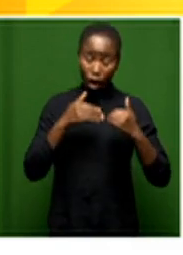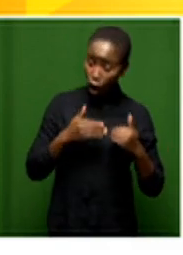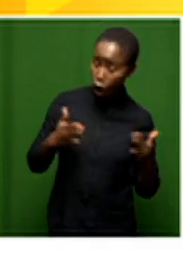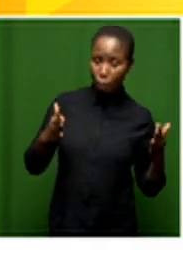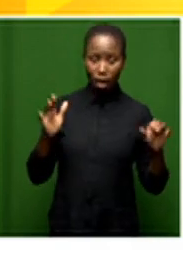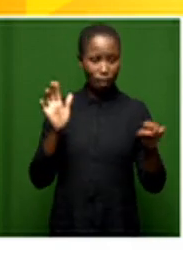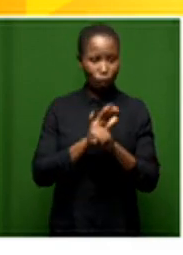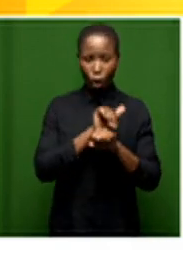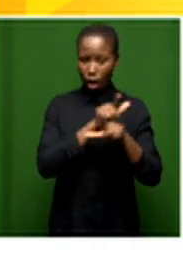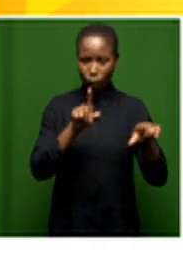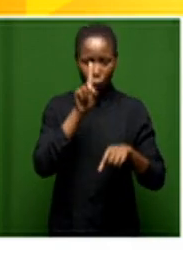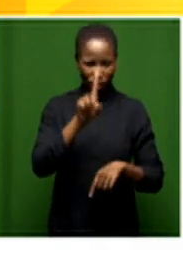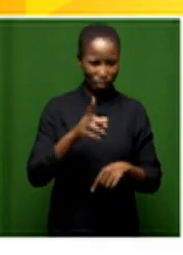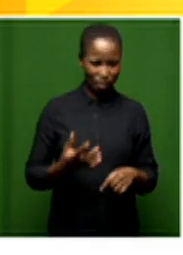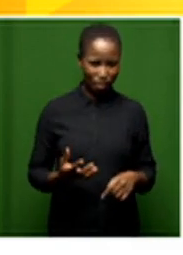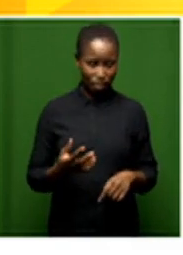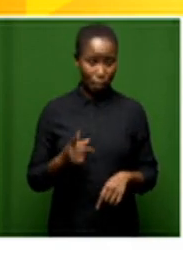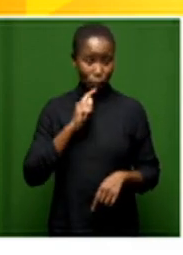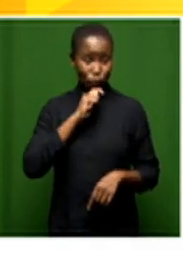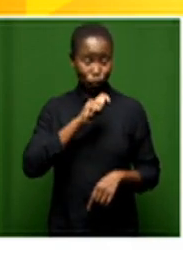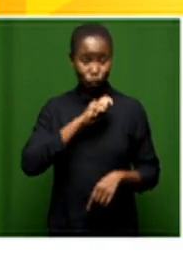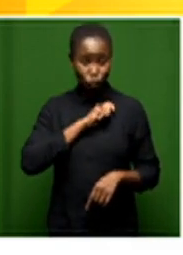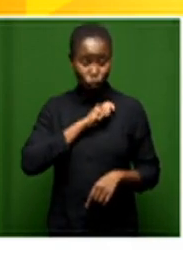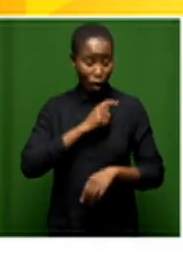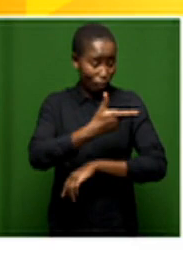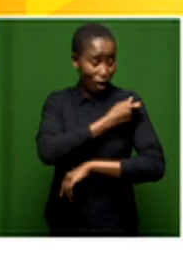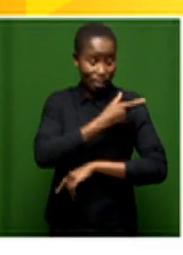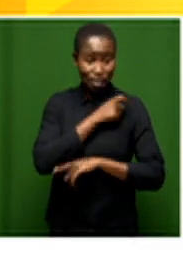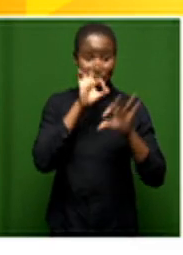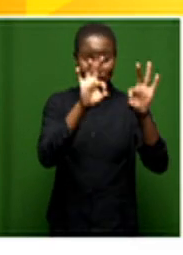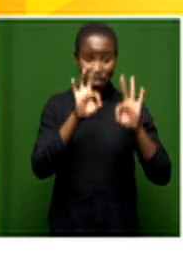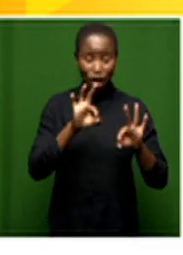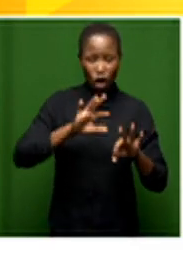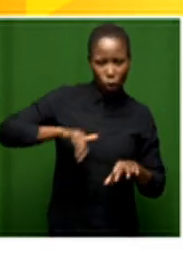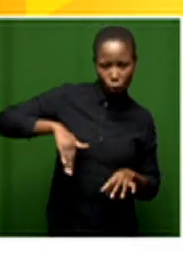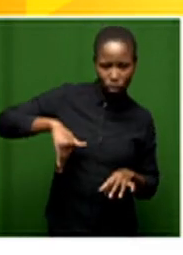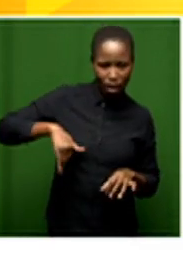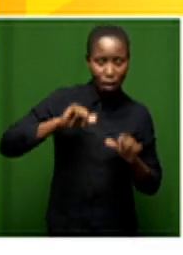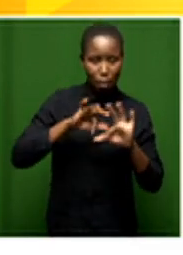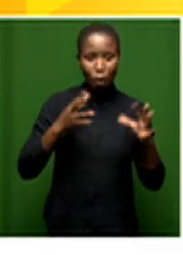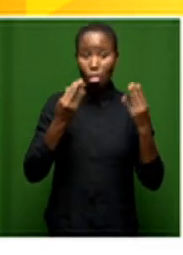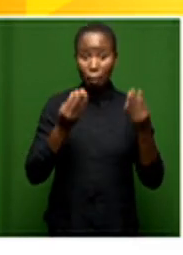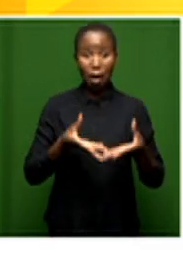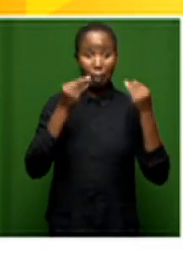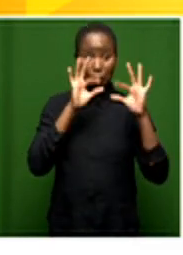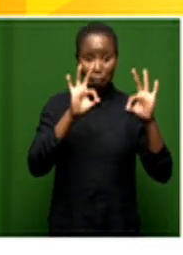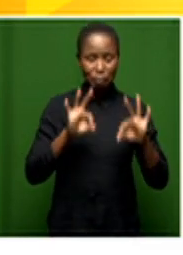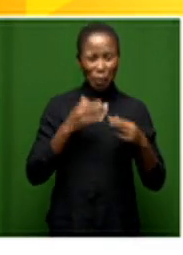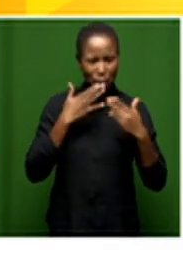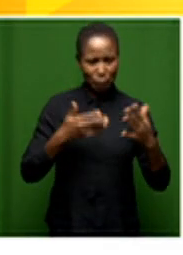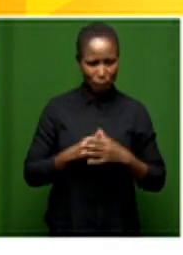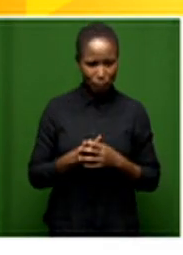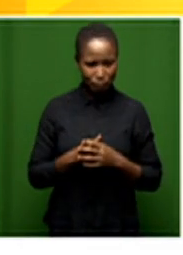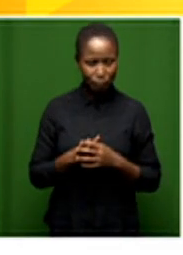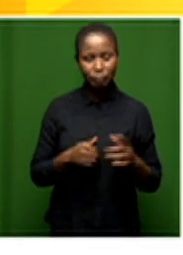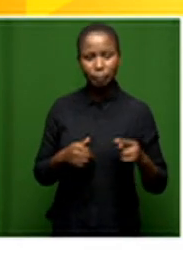that we are nowhere yet with the vaccination and the numbers of people that we want to see vaccinated?